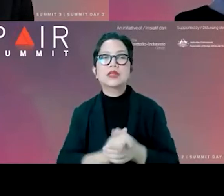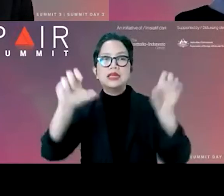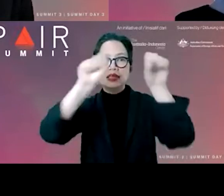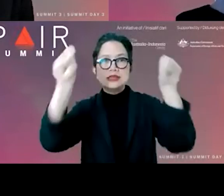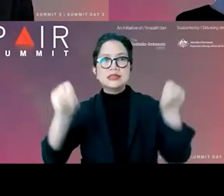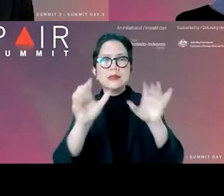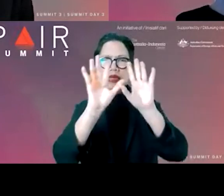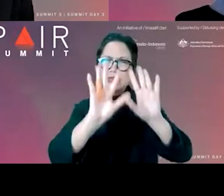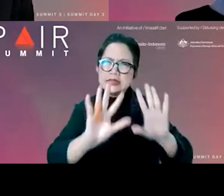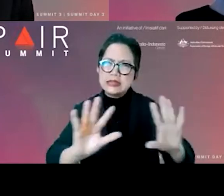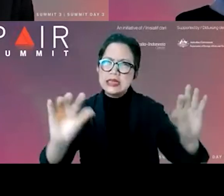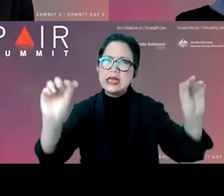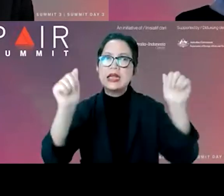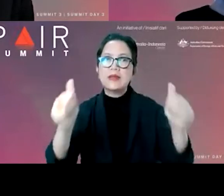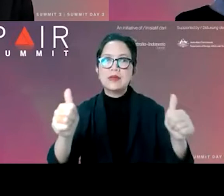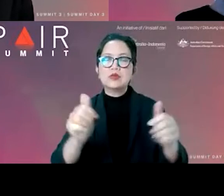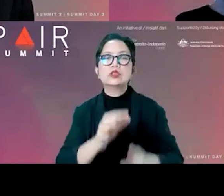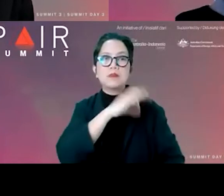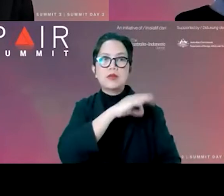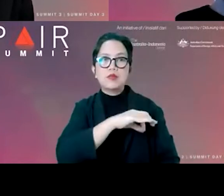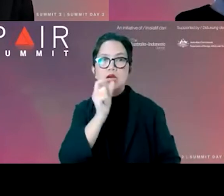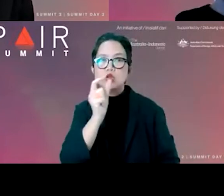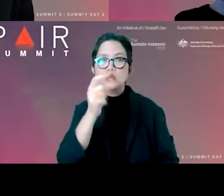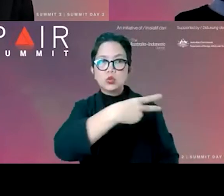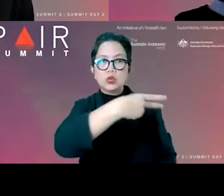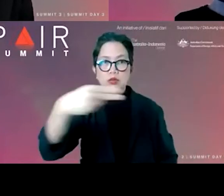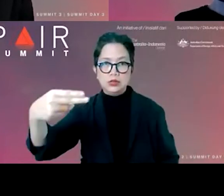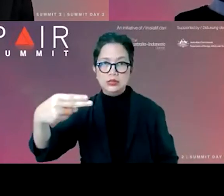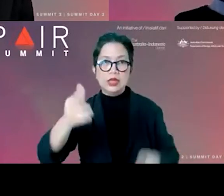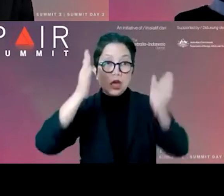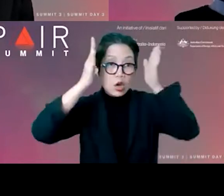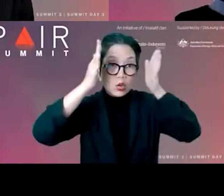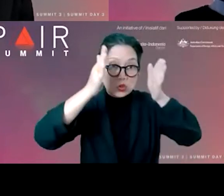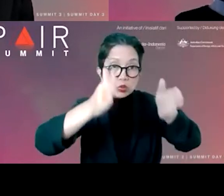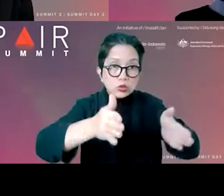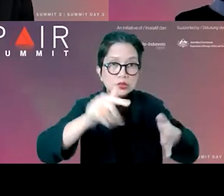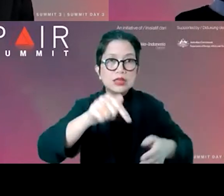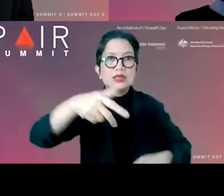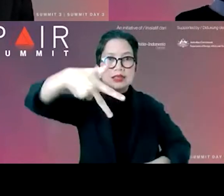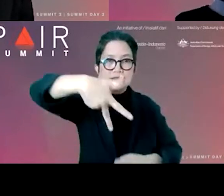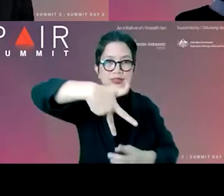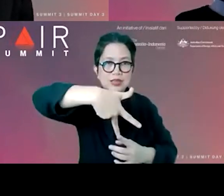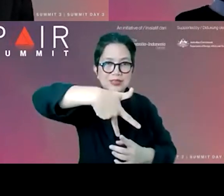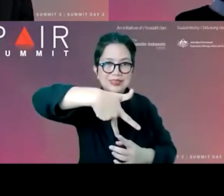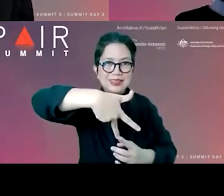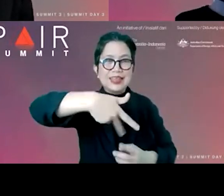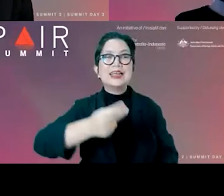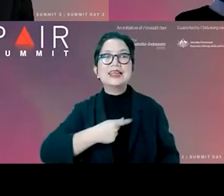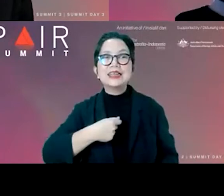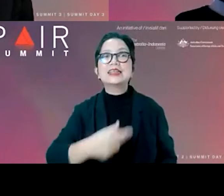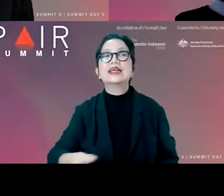for Indonesia, especially in South Sulawesi, because we know the economic recovery cannot be achieved